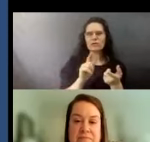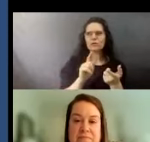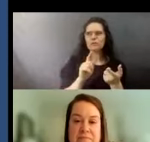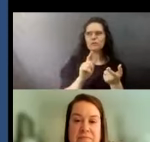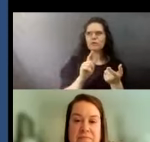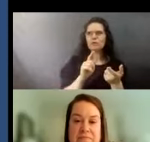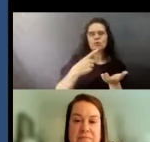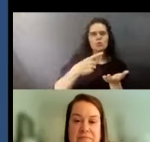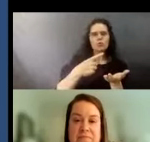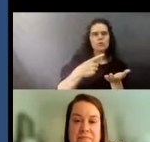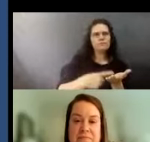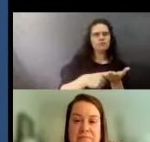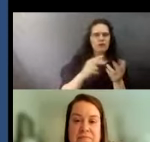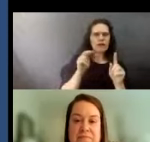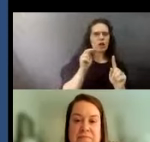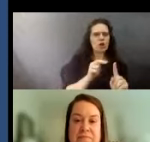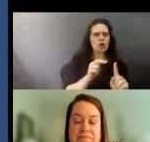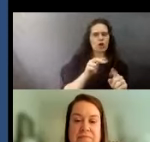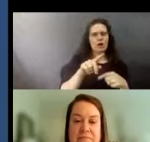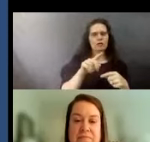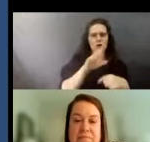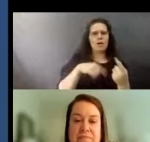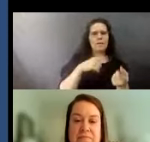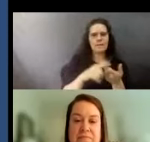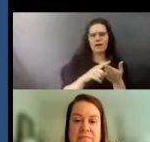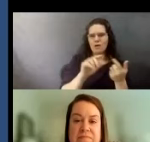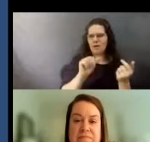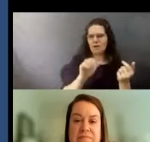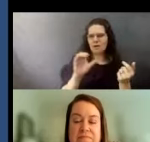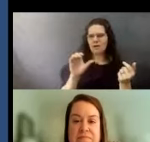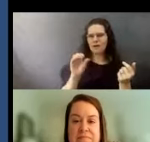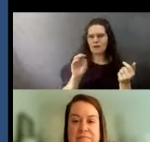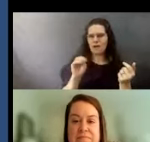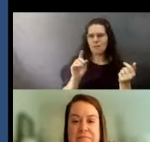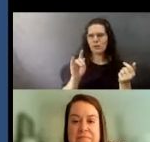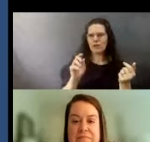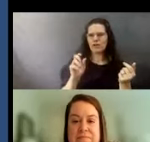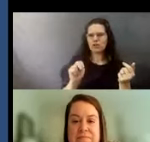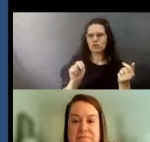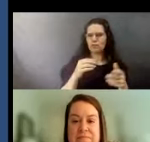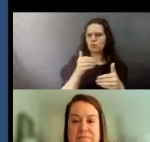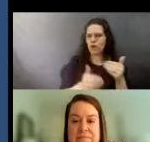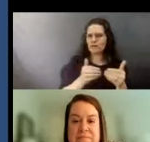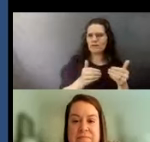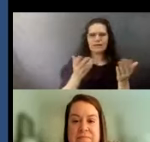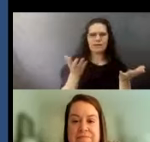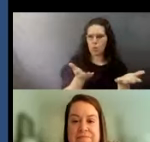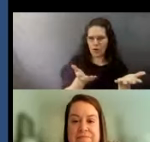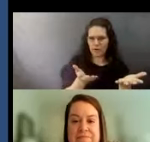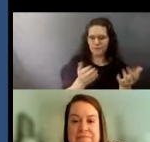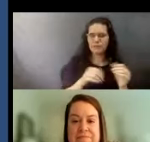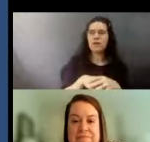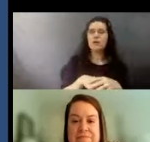what is the accommodation process. And Rachel and I and others are